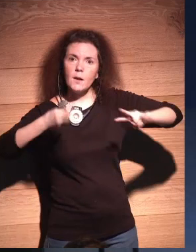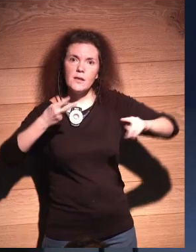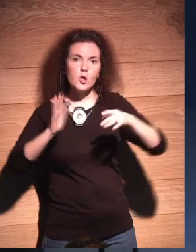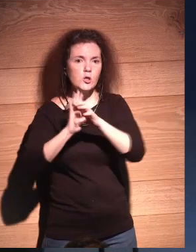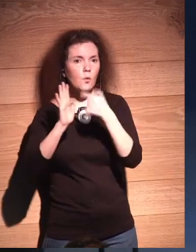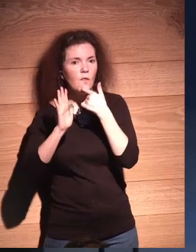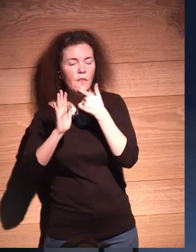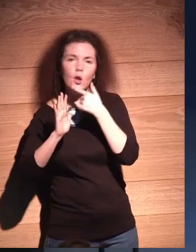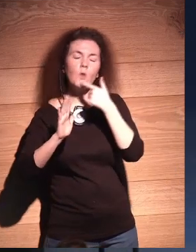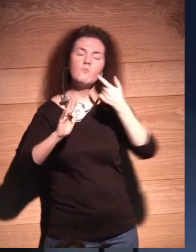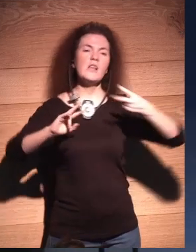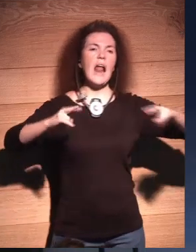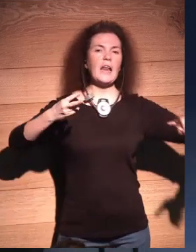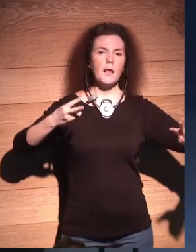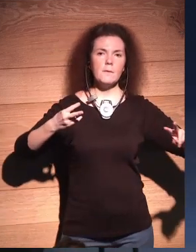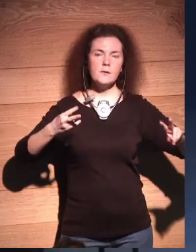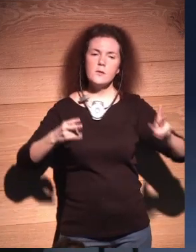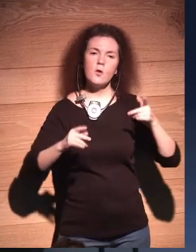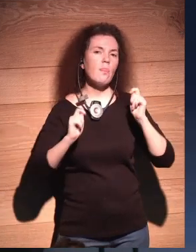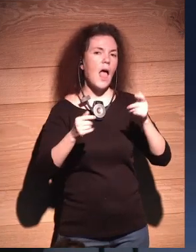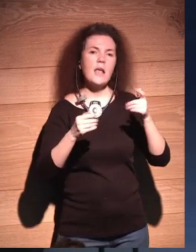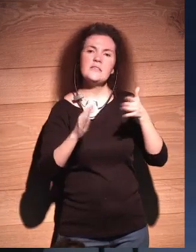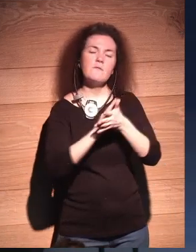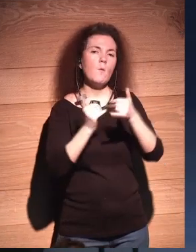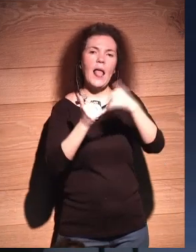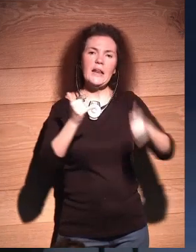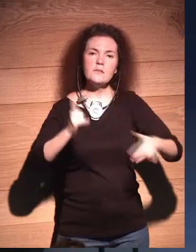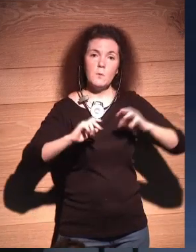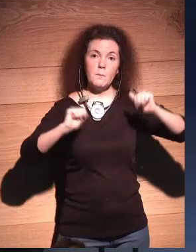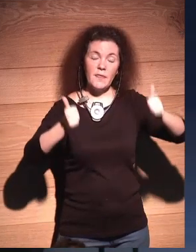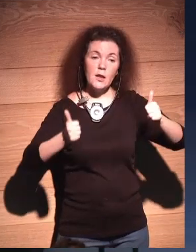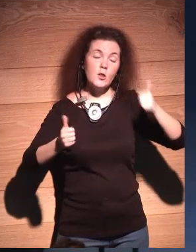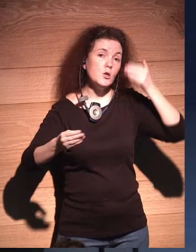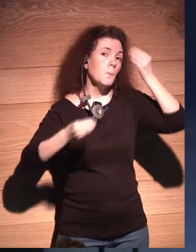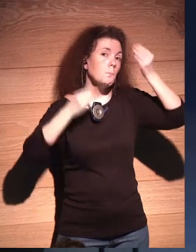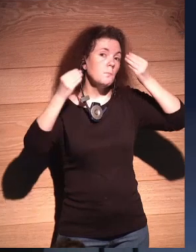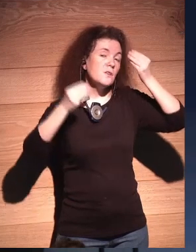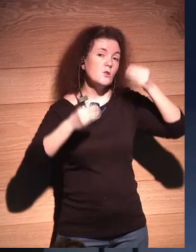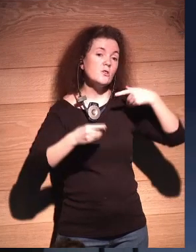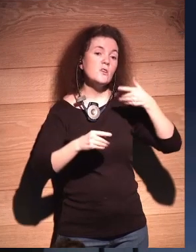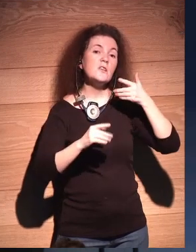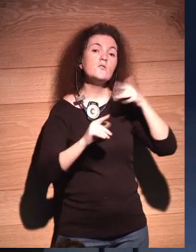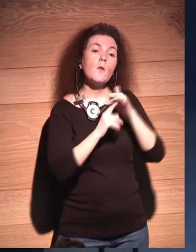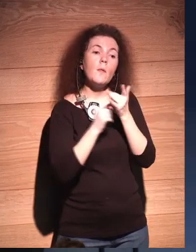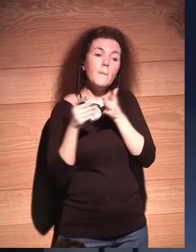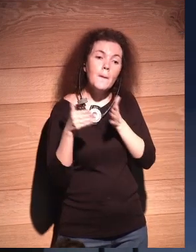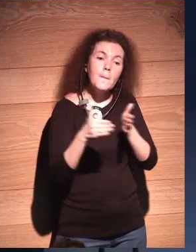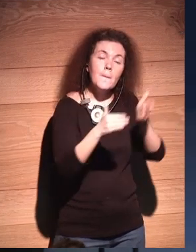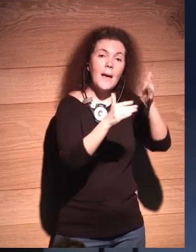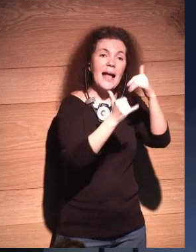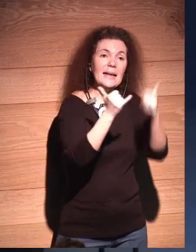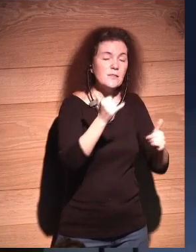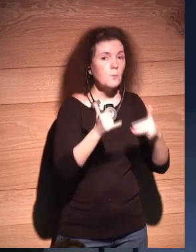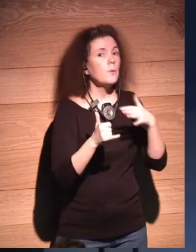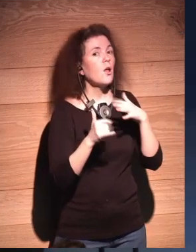think it's not necessarily going to go that way, but it's possible. So, and again,